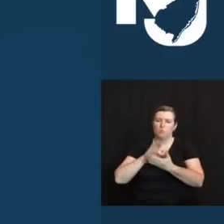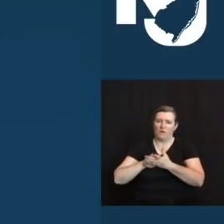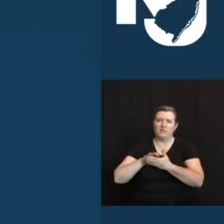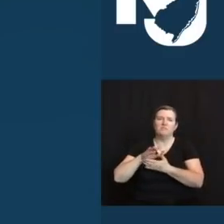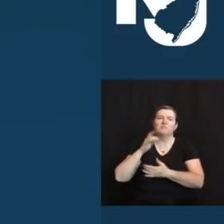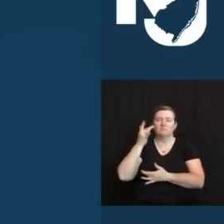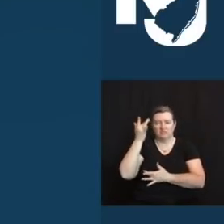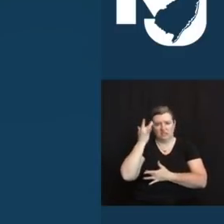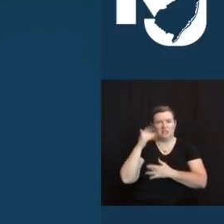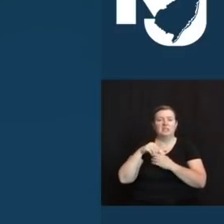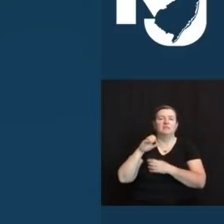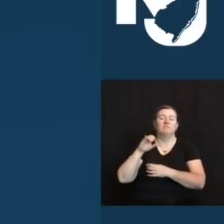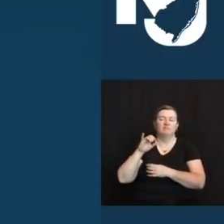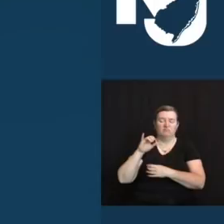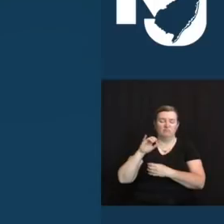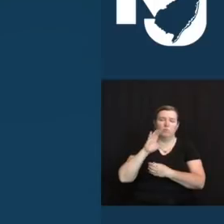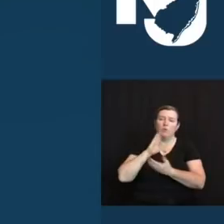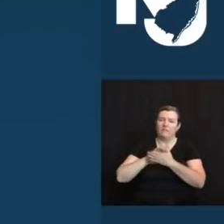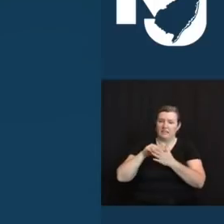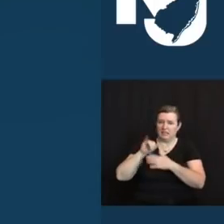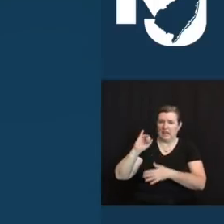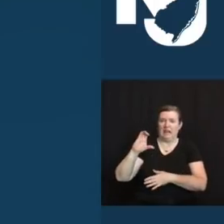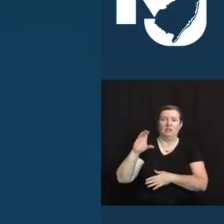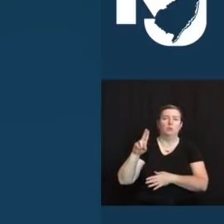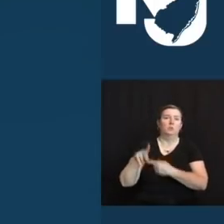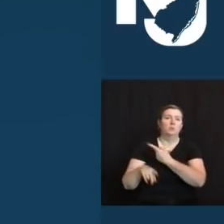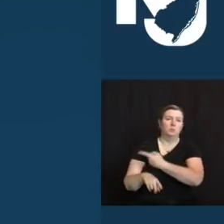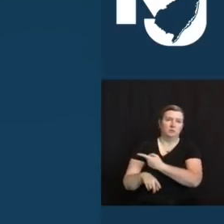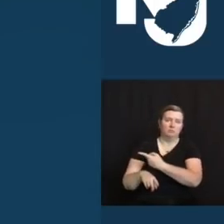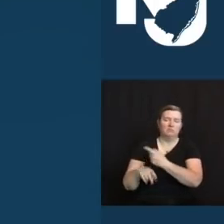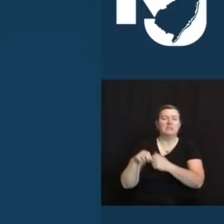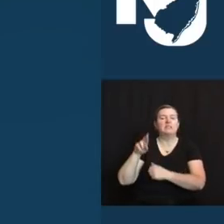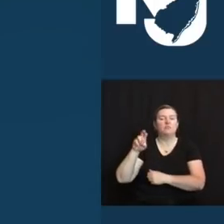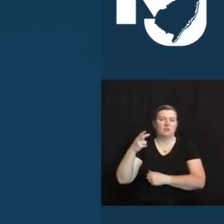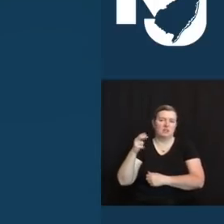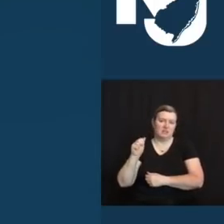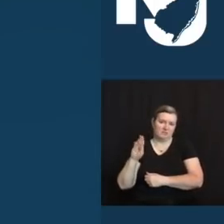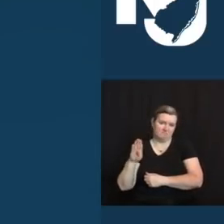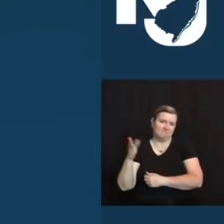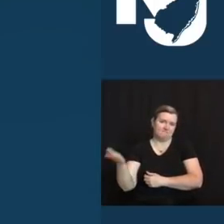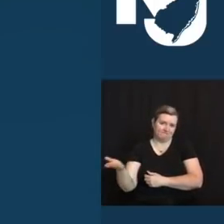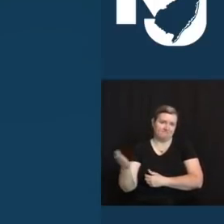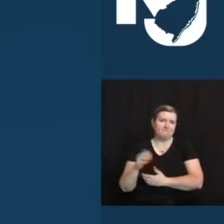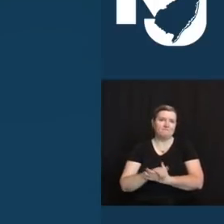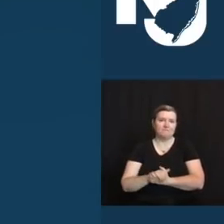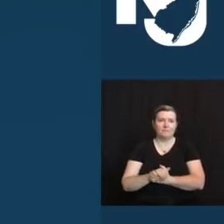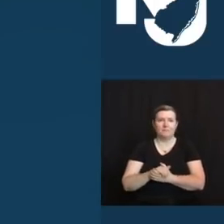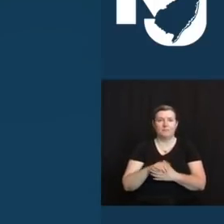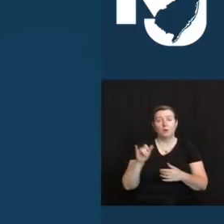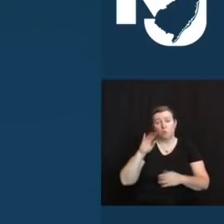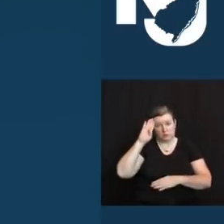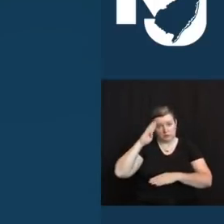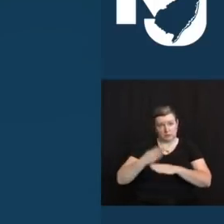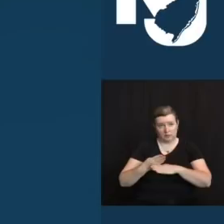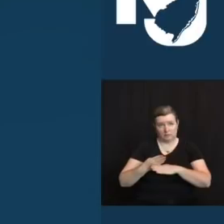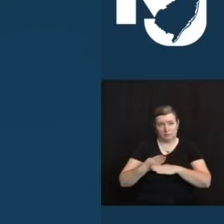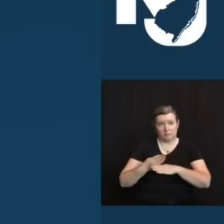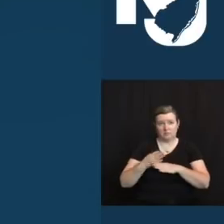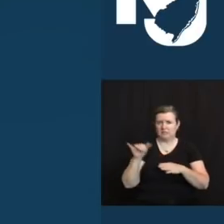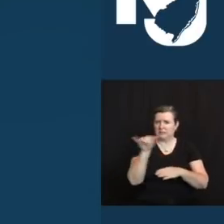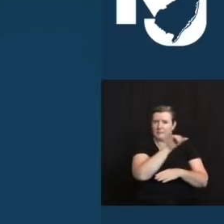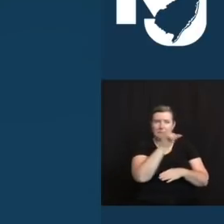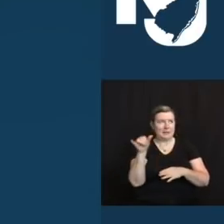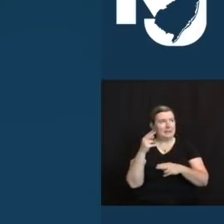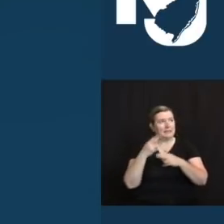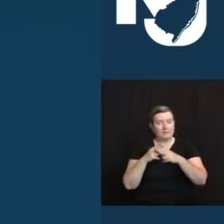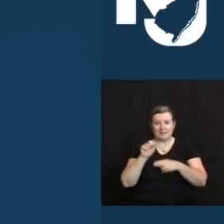she, as we speak today, is still in rehab. He also leaves behind his son, Jaime, who lives in Brooklyn, and